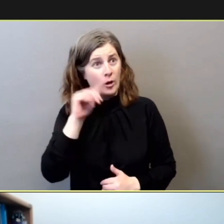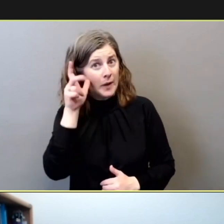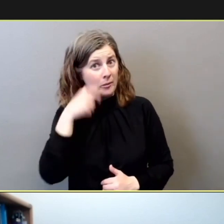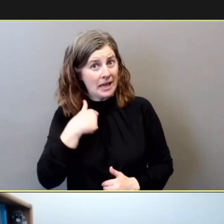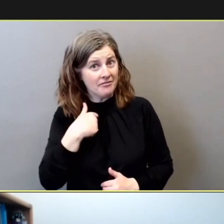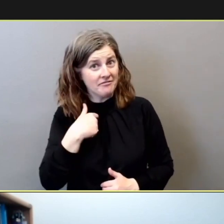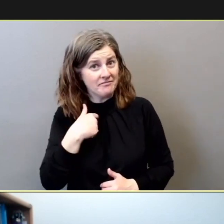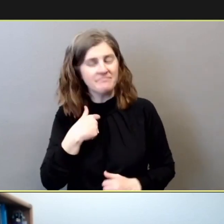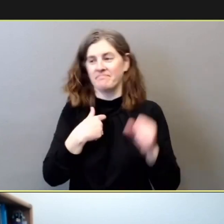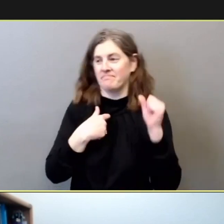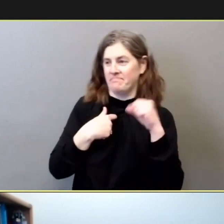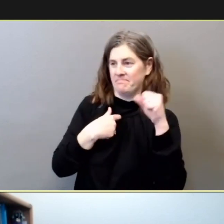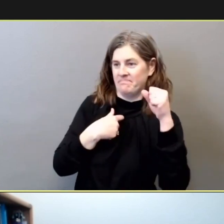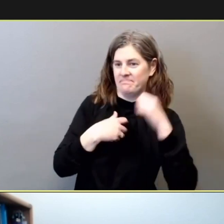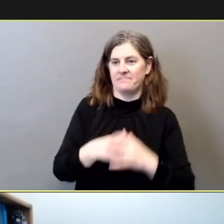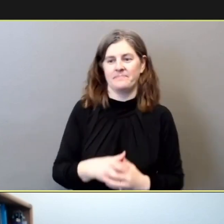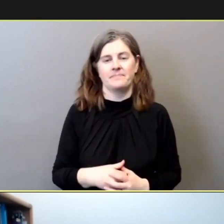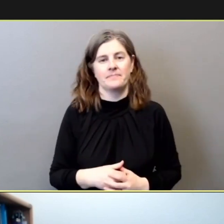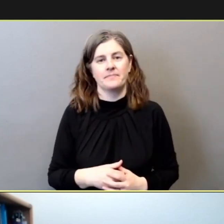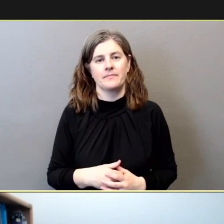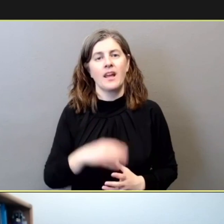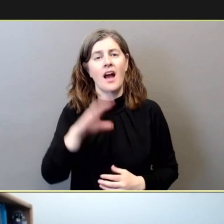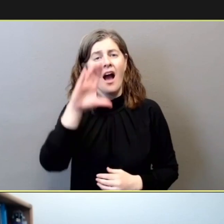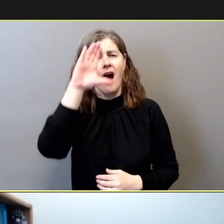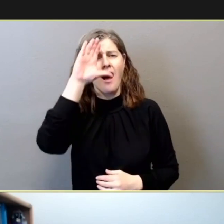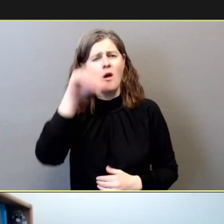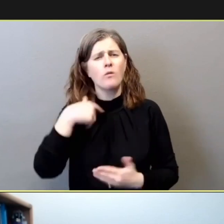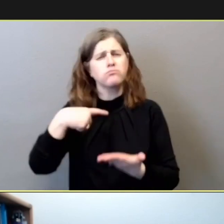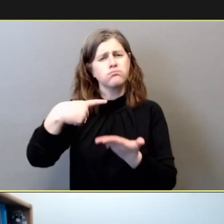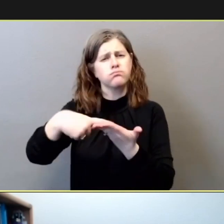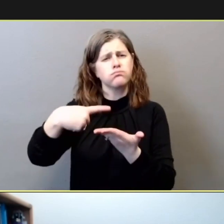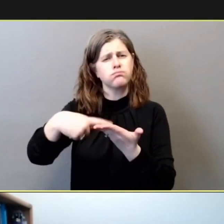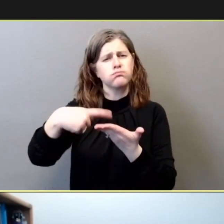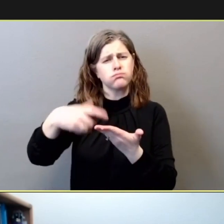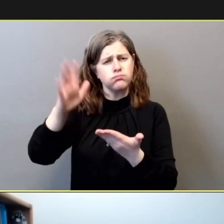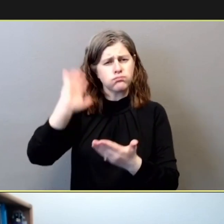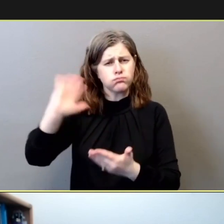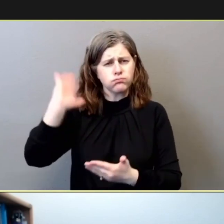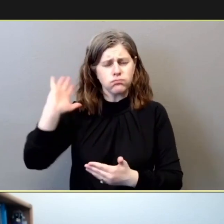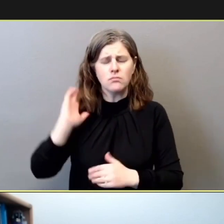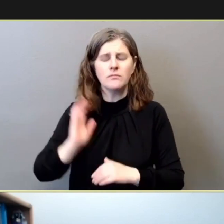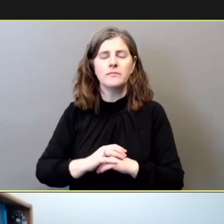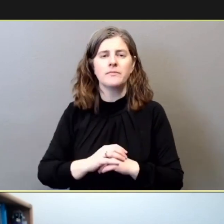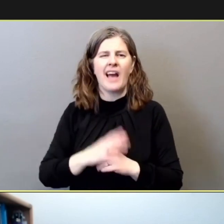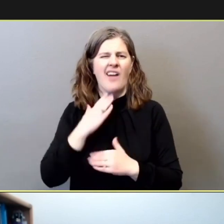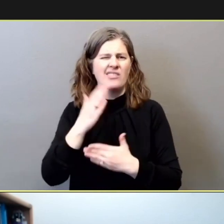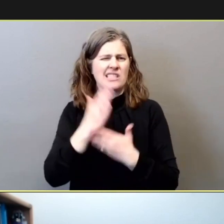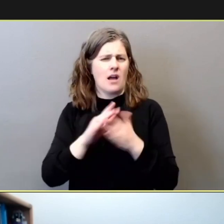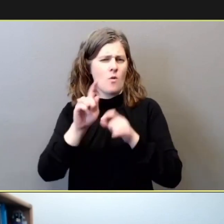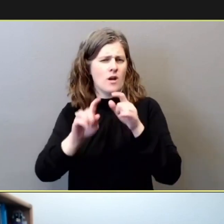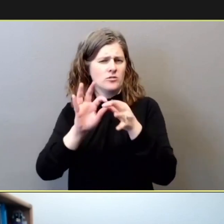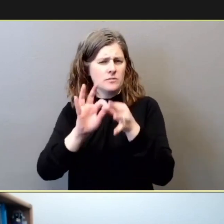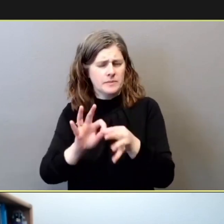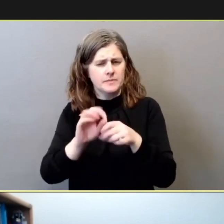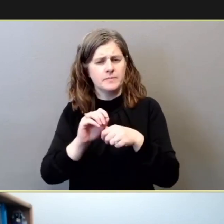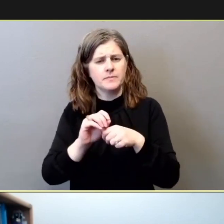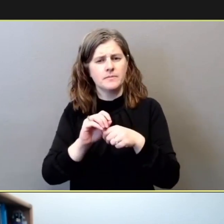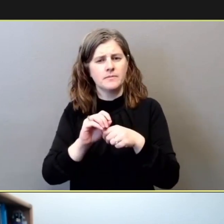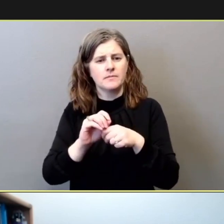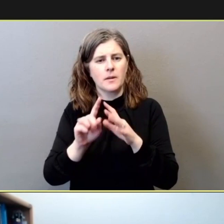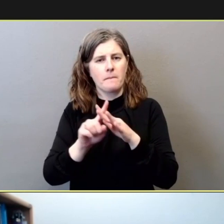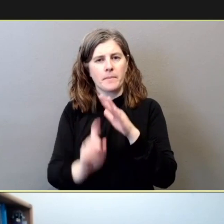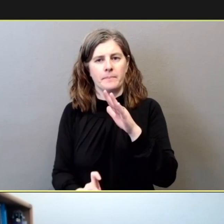me? Yes. So I know we've covered this in the past, but I'm just, I have some questions because